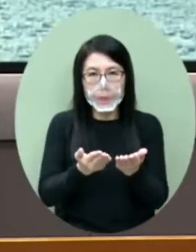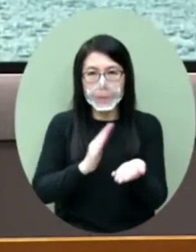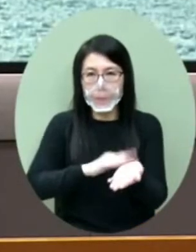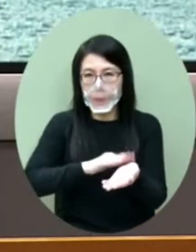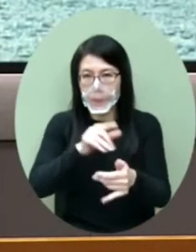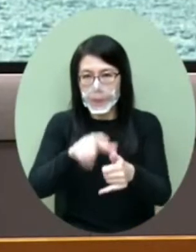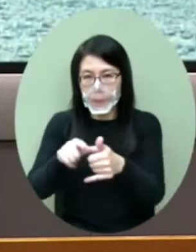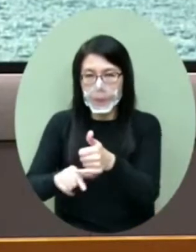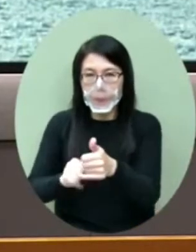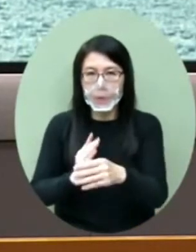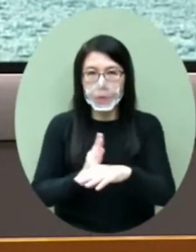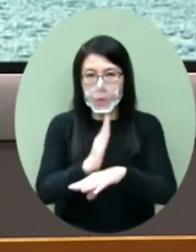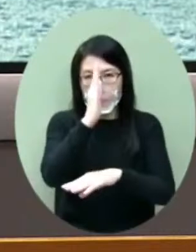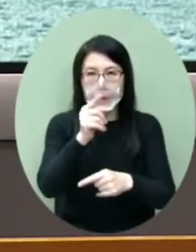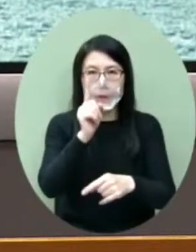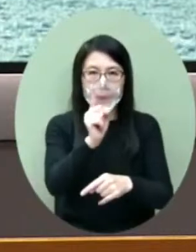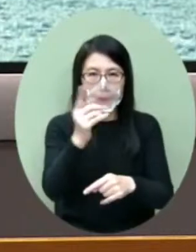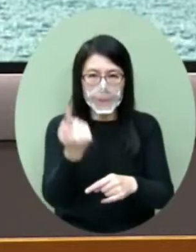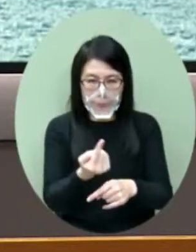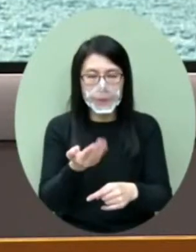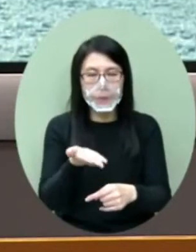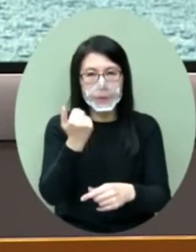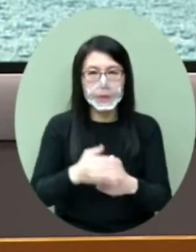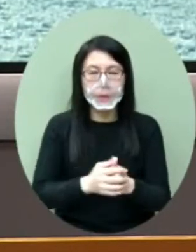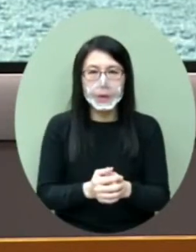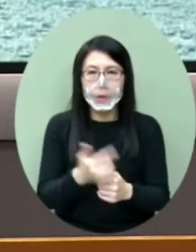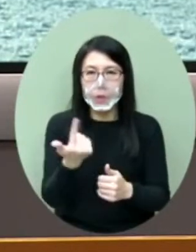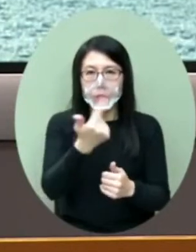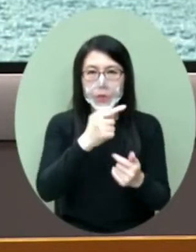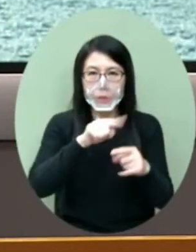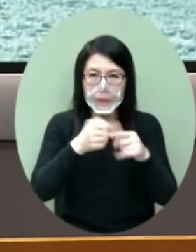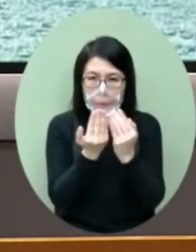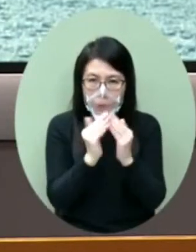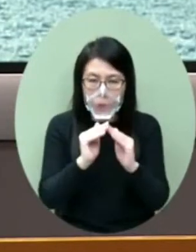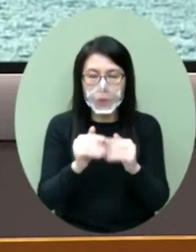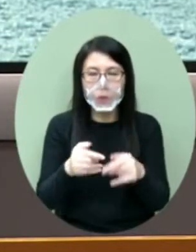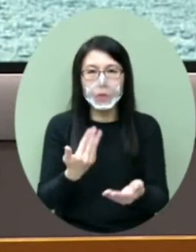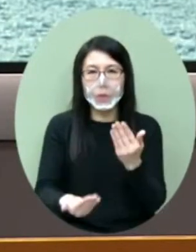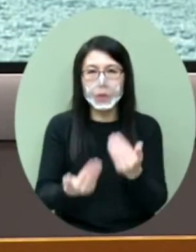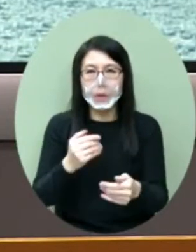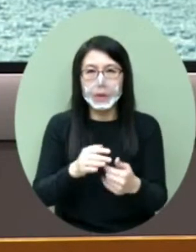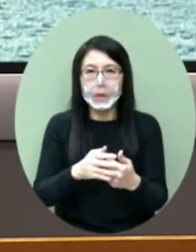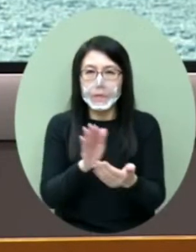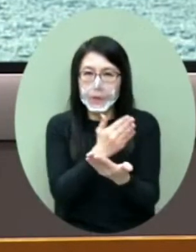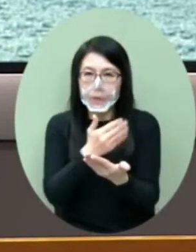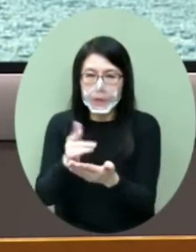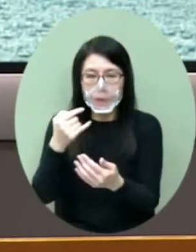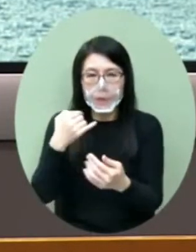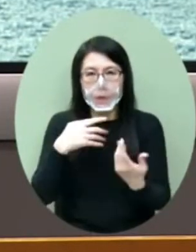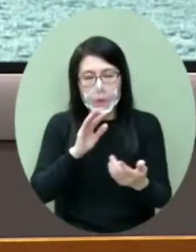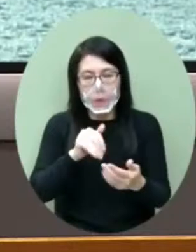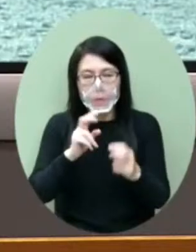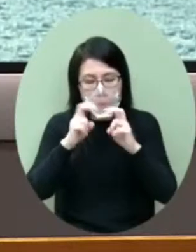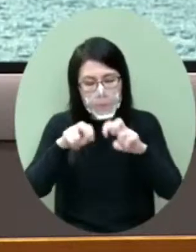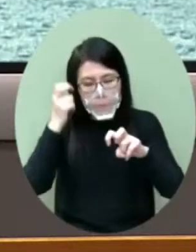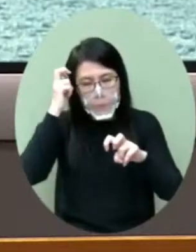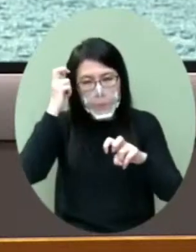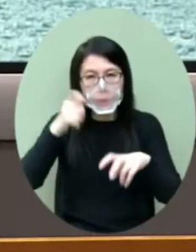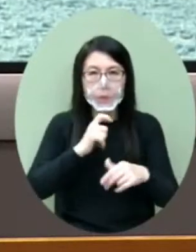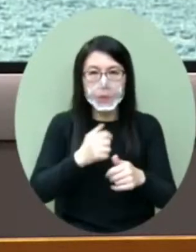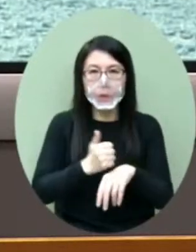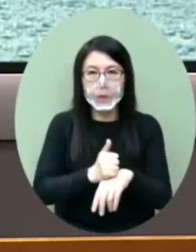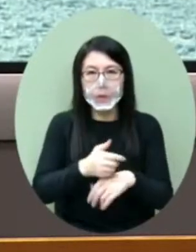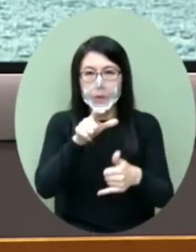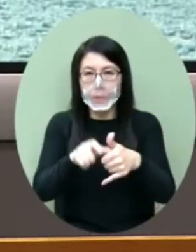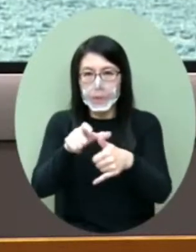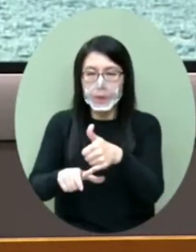I believe that the reported cases has exceeded 1 million, and lots of universities are doing their